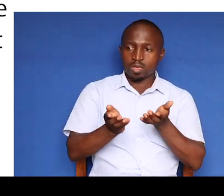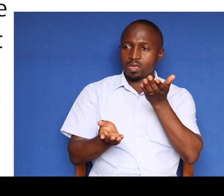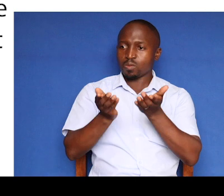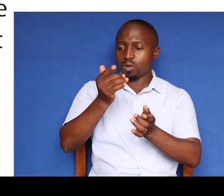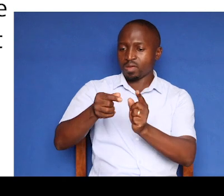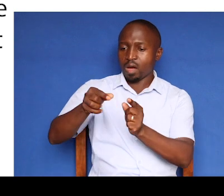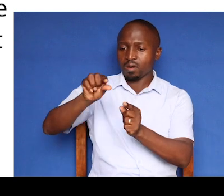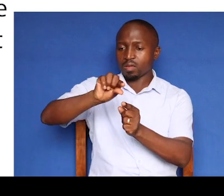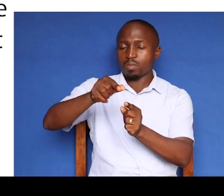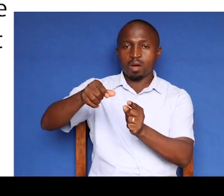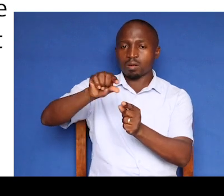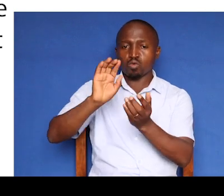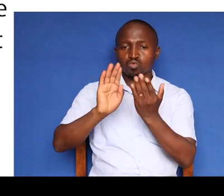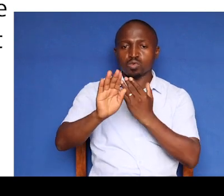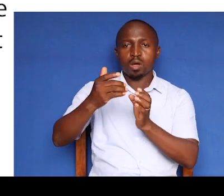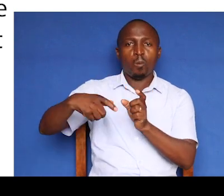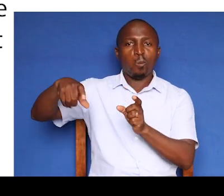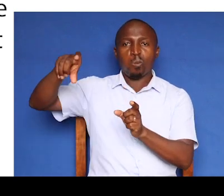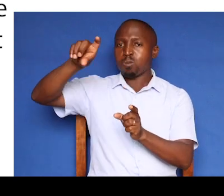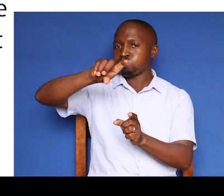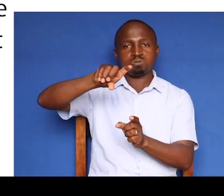interest amount.